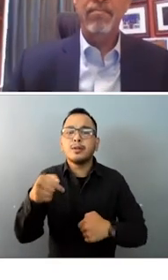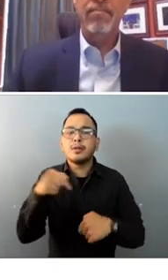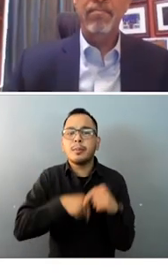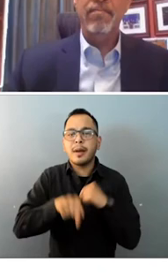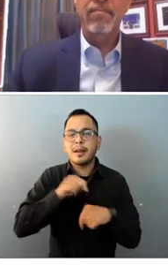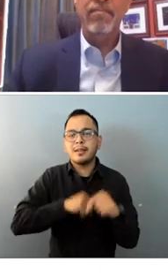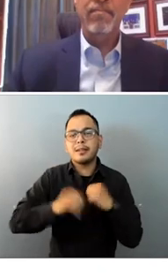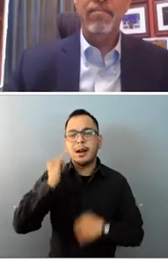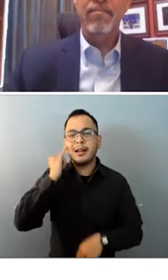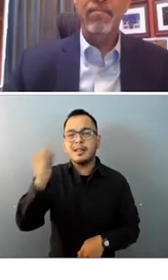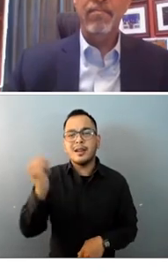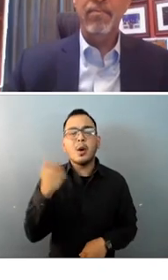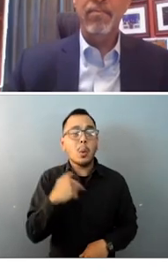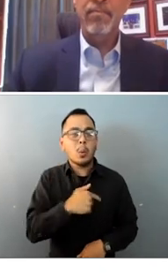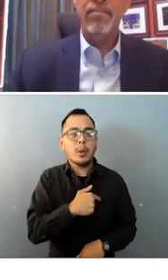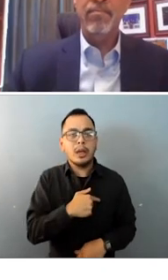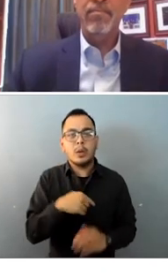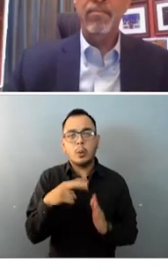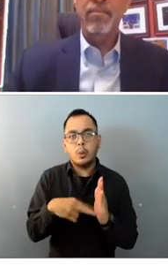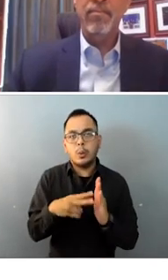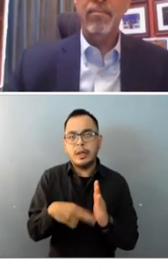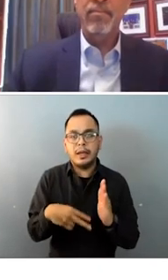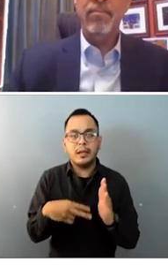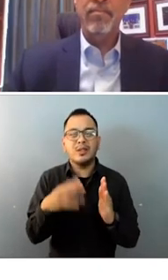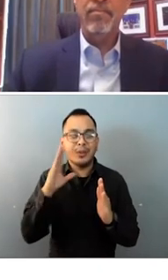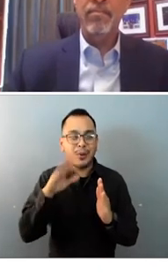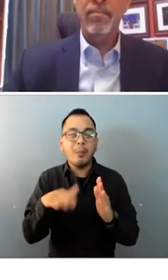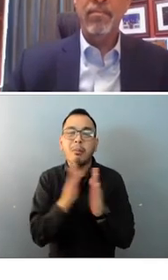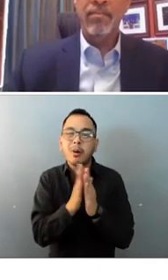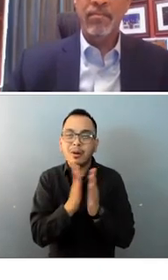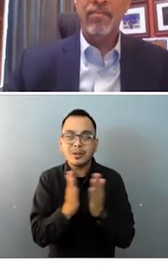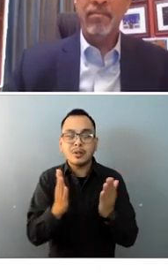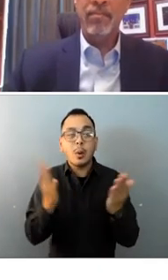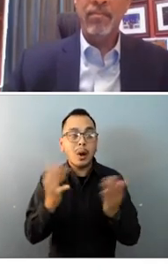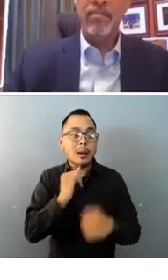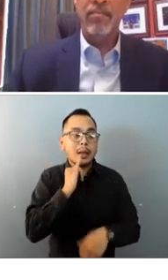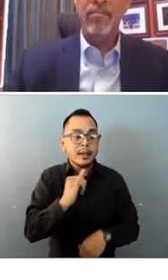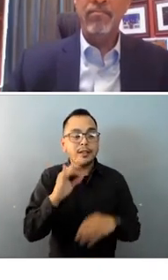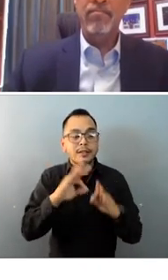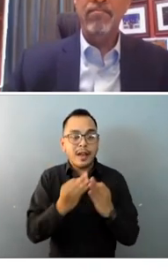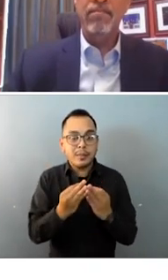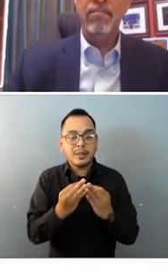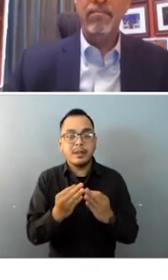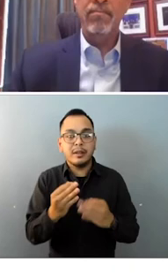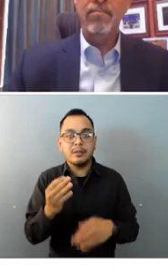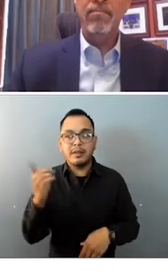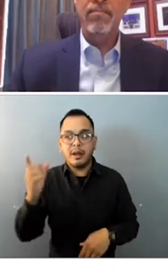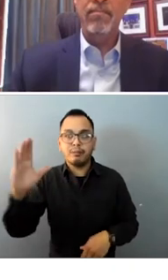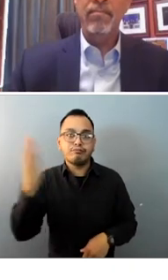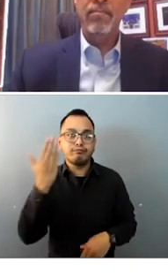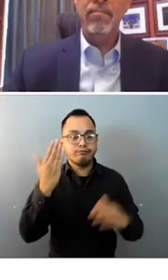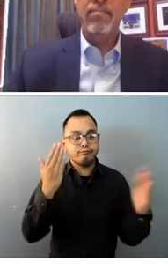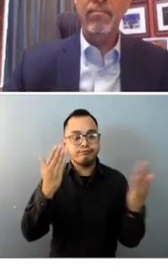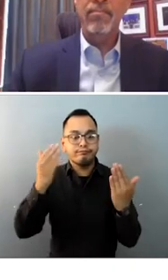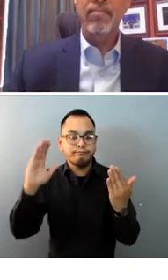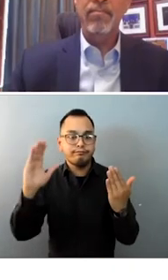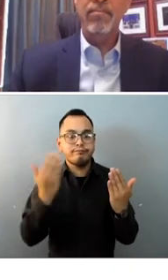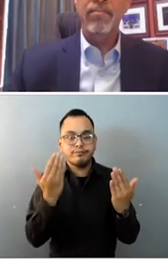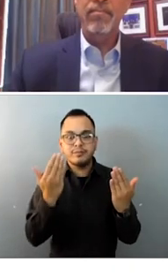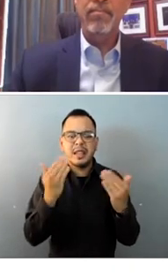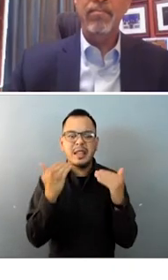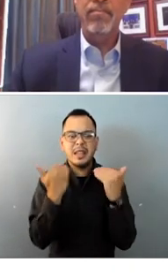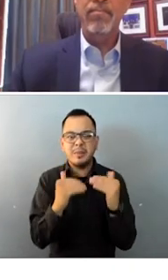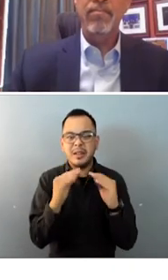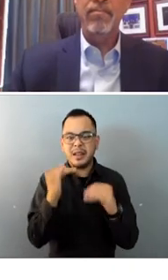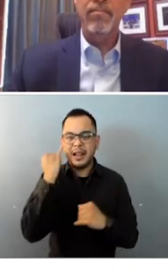we read these, what is family books, or we're reading books about anything, but early on they kind of present these narrow ideas